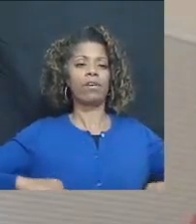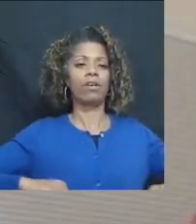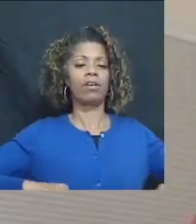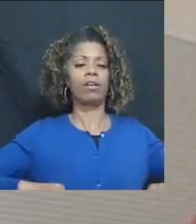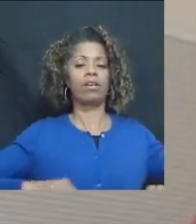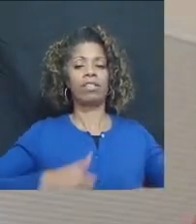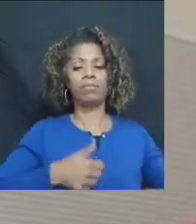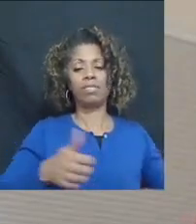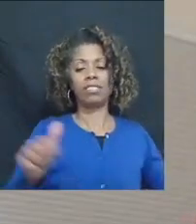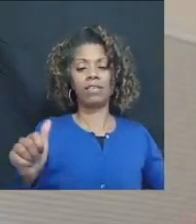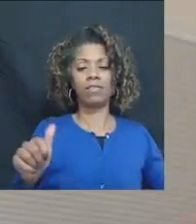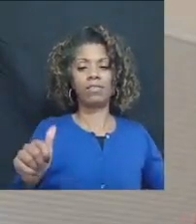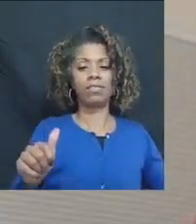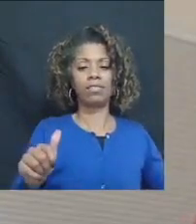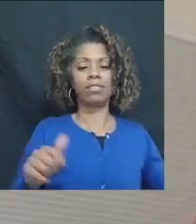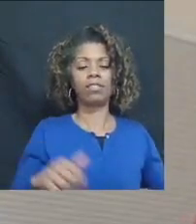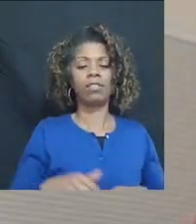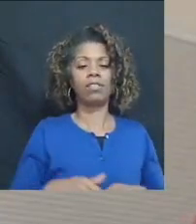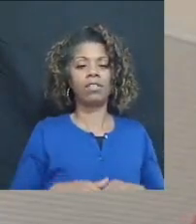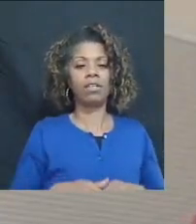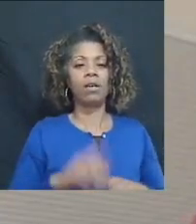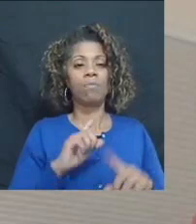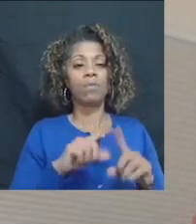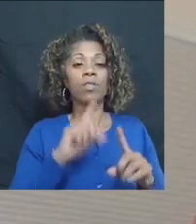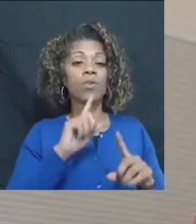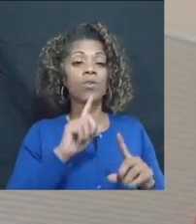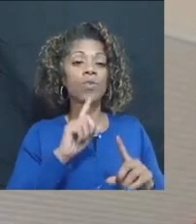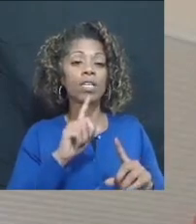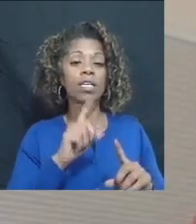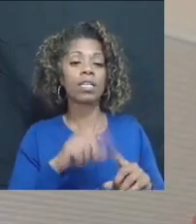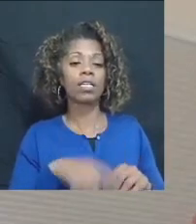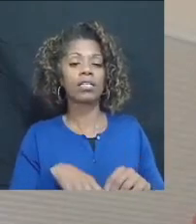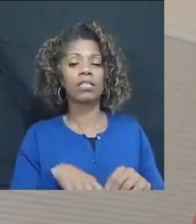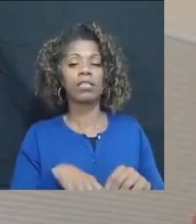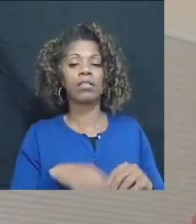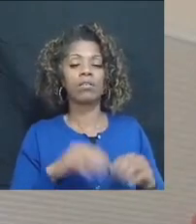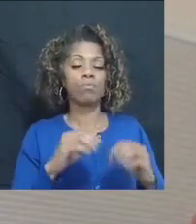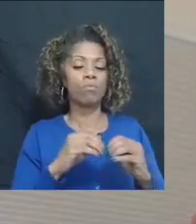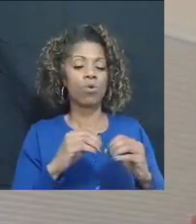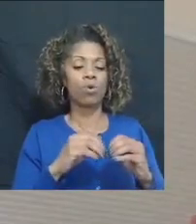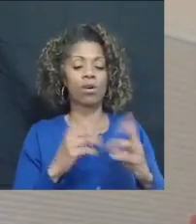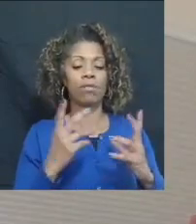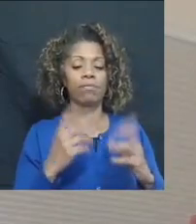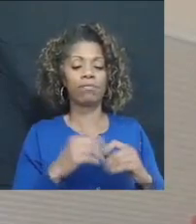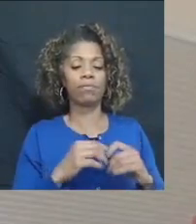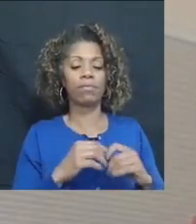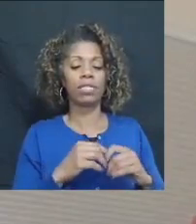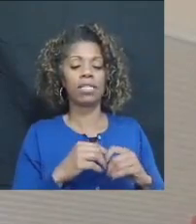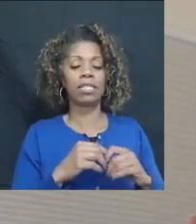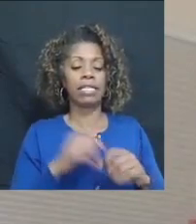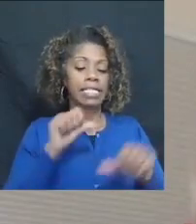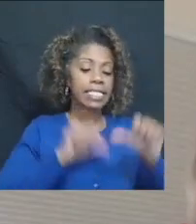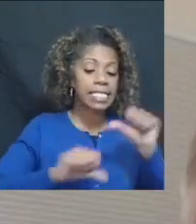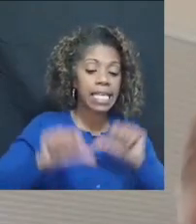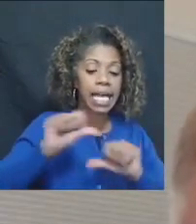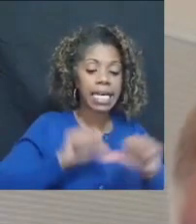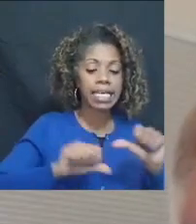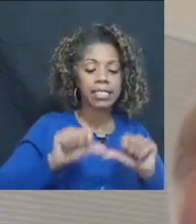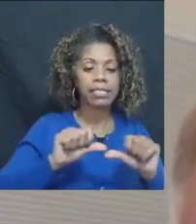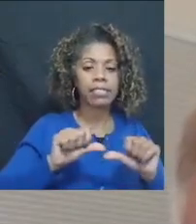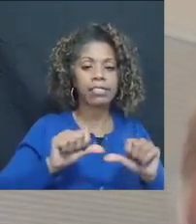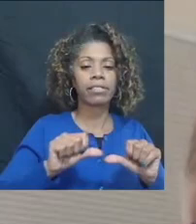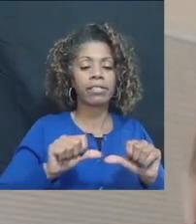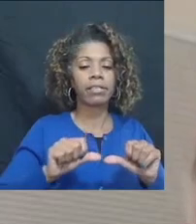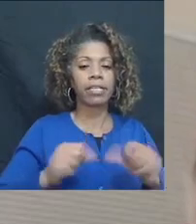science driven, and the rigor of the science is unbelievable. I mean, you know, before anything is released, it has had so